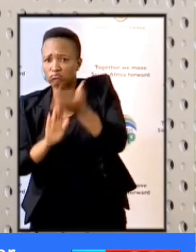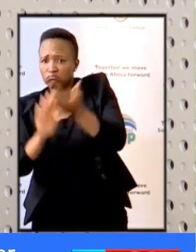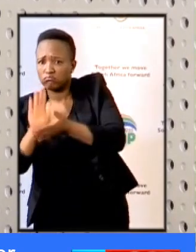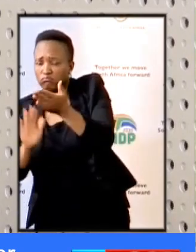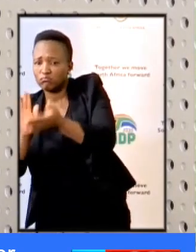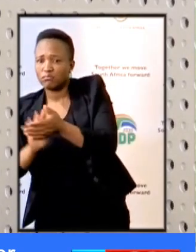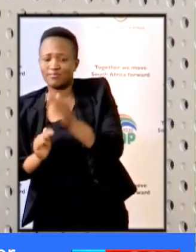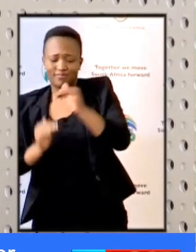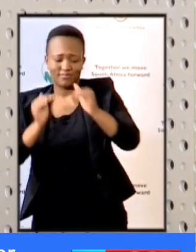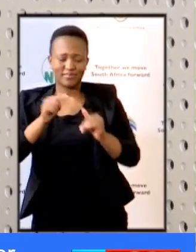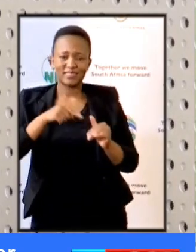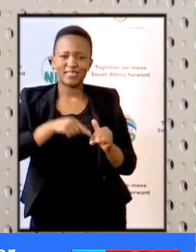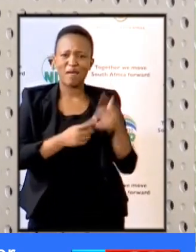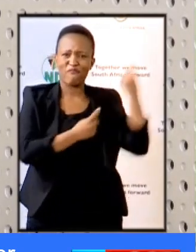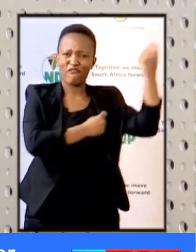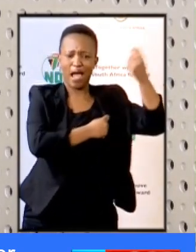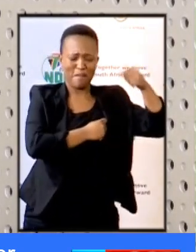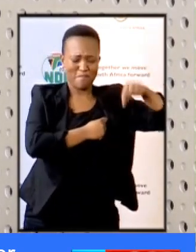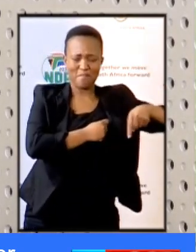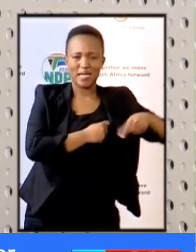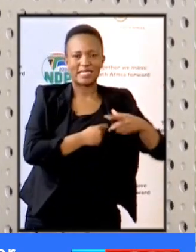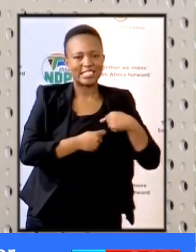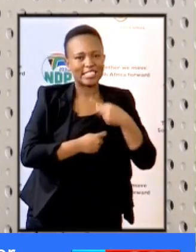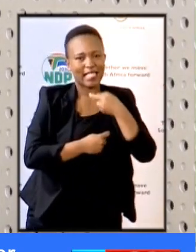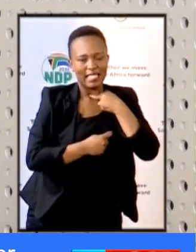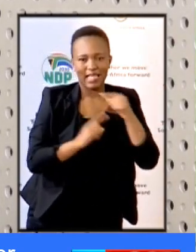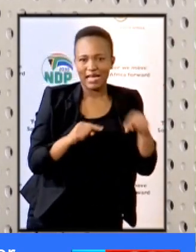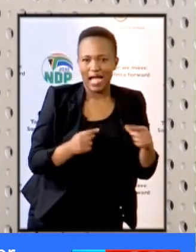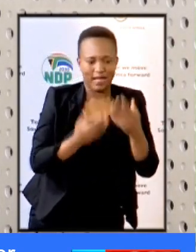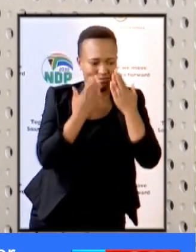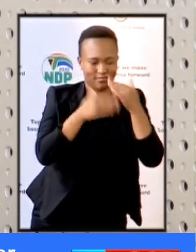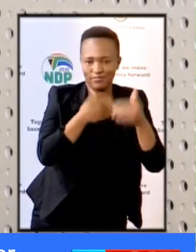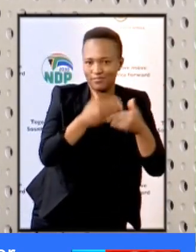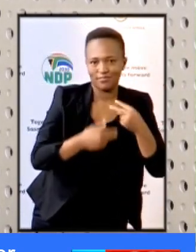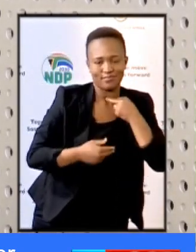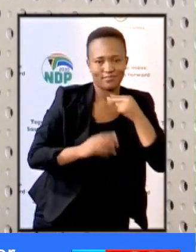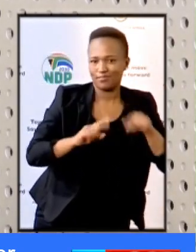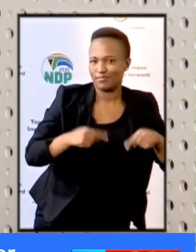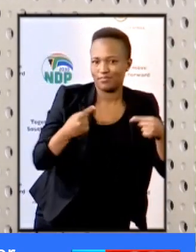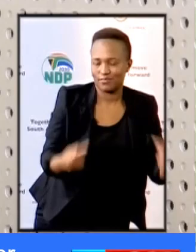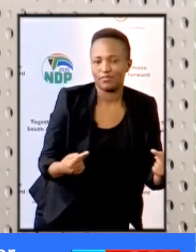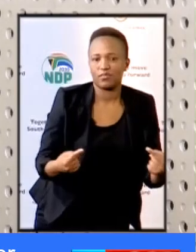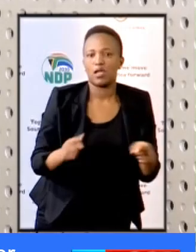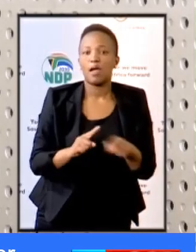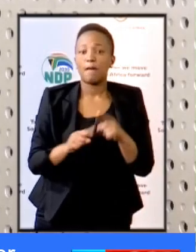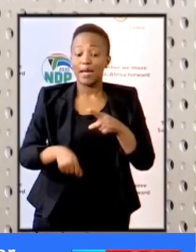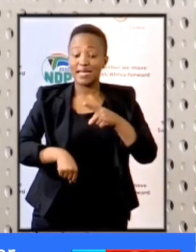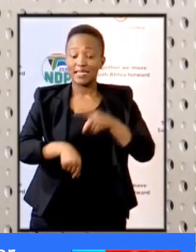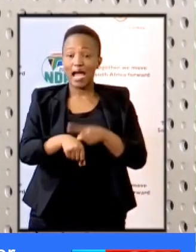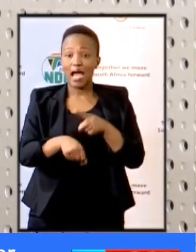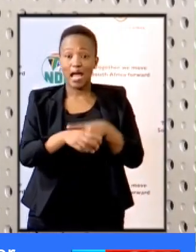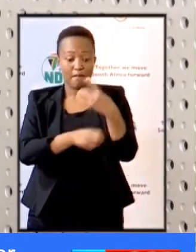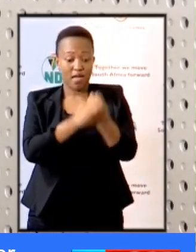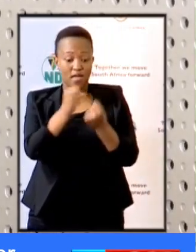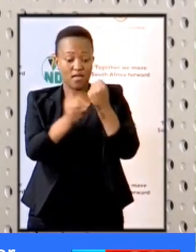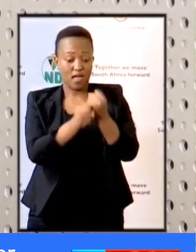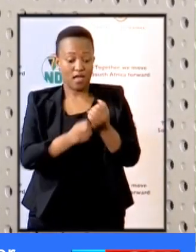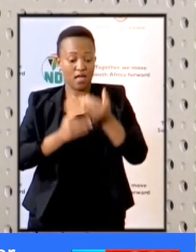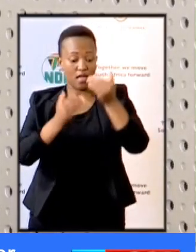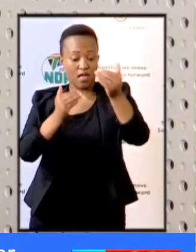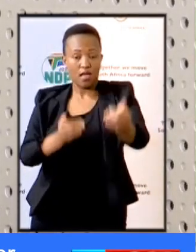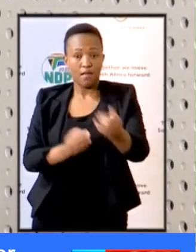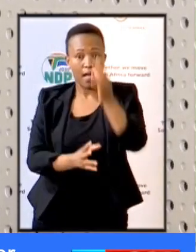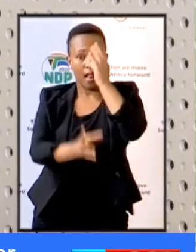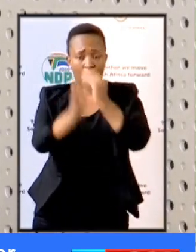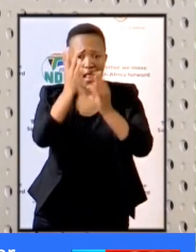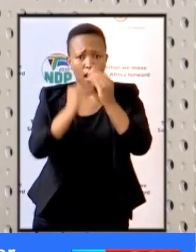we celebrate. But the most important thing for us is that by the time we finish the academic year, not a single student must be